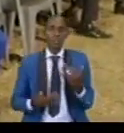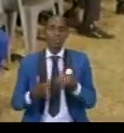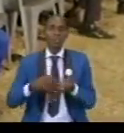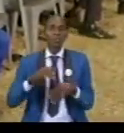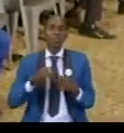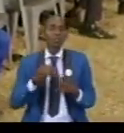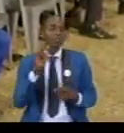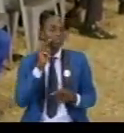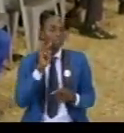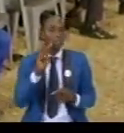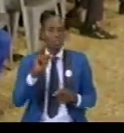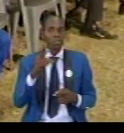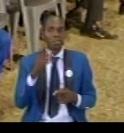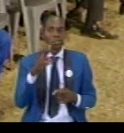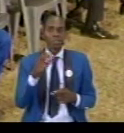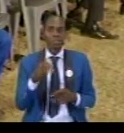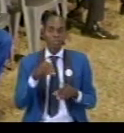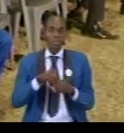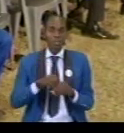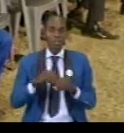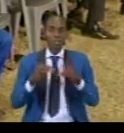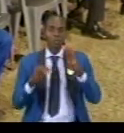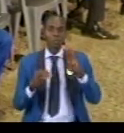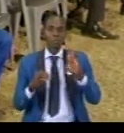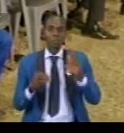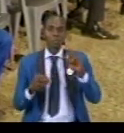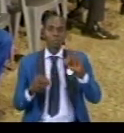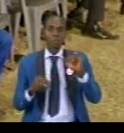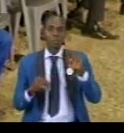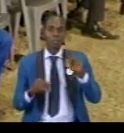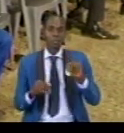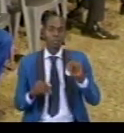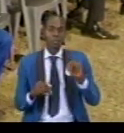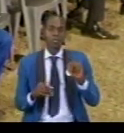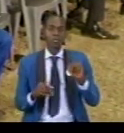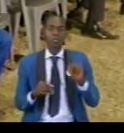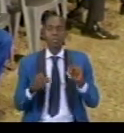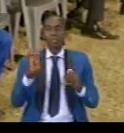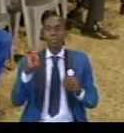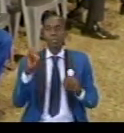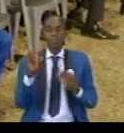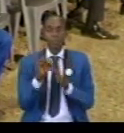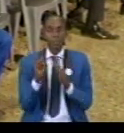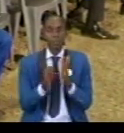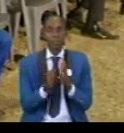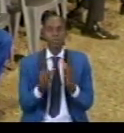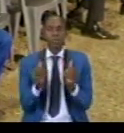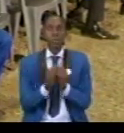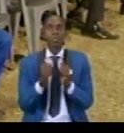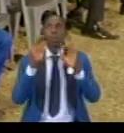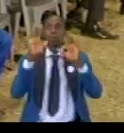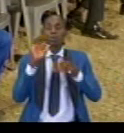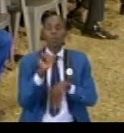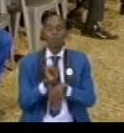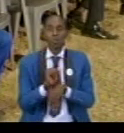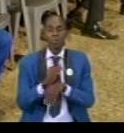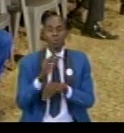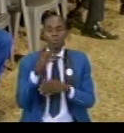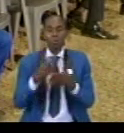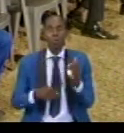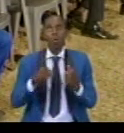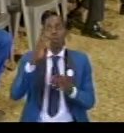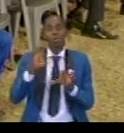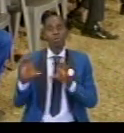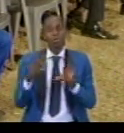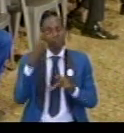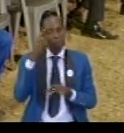Benin City, at those states where we have this miracle of what God did for this woman coming up